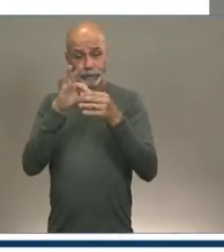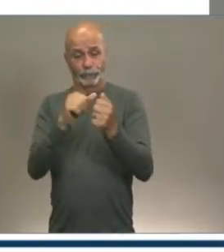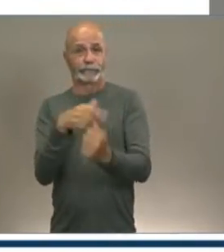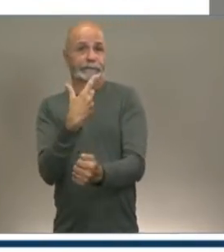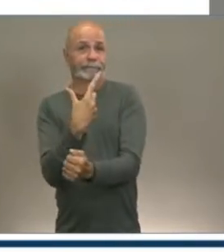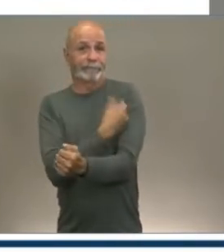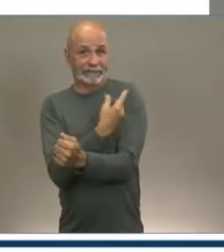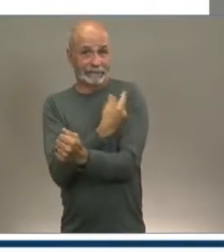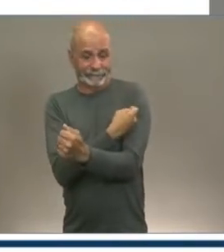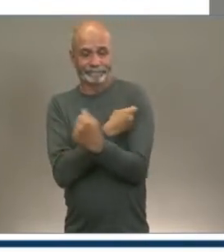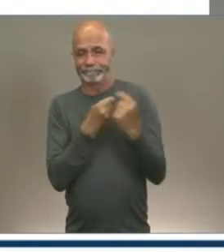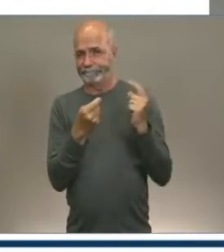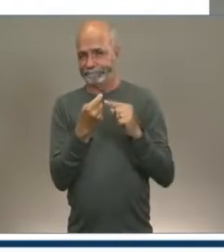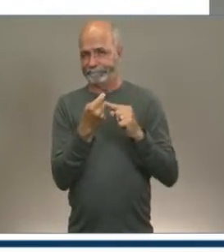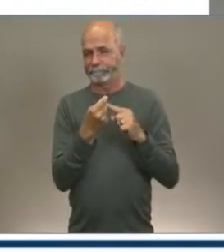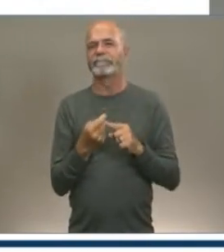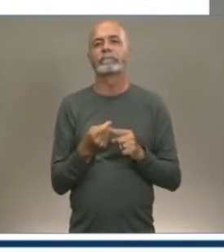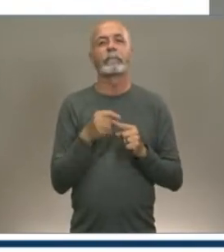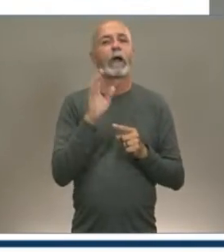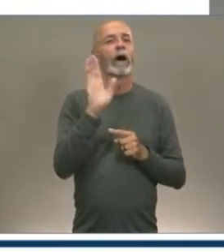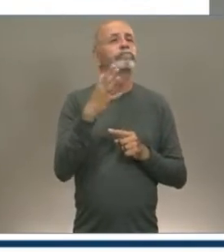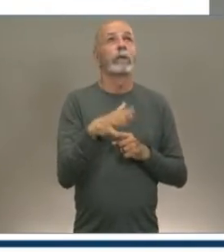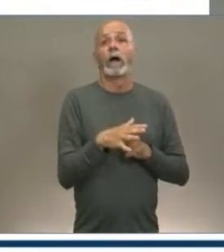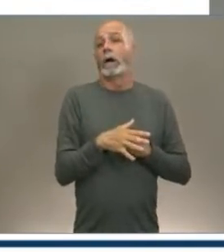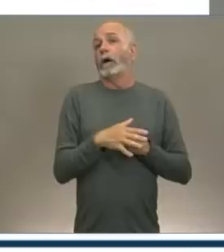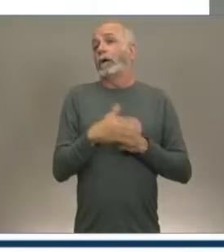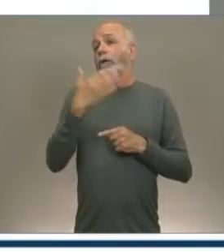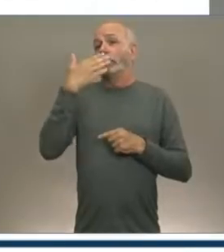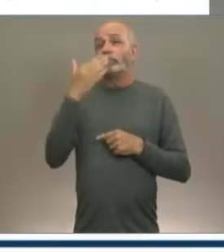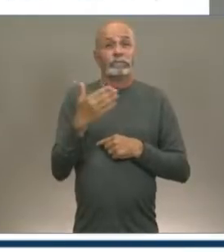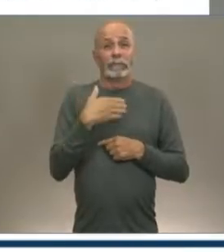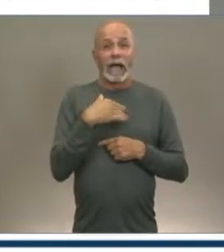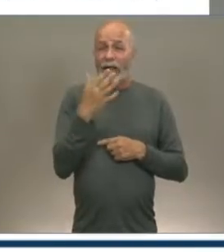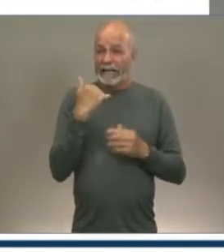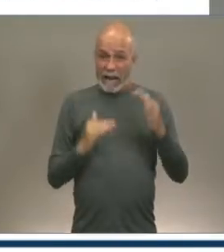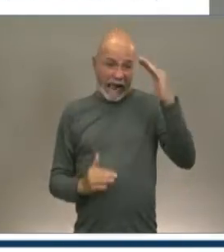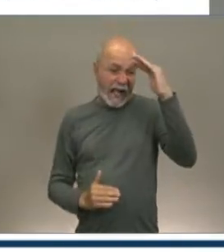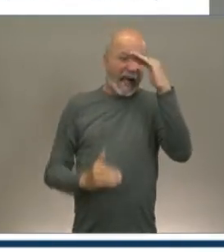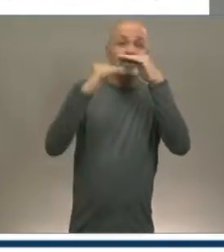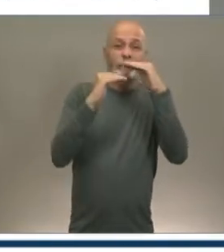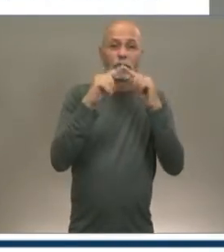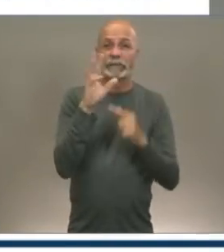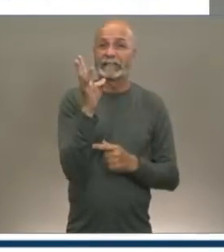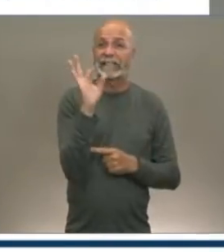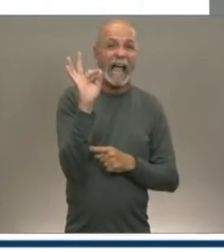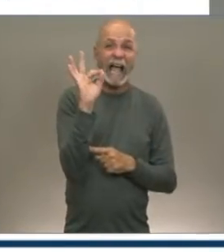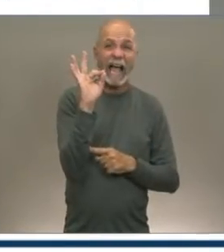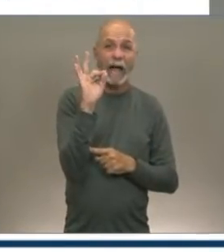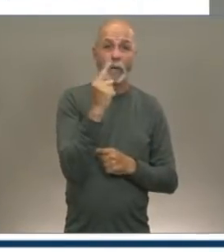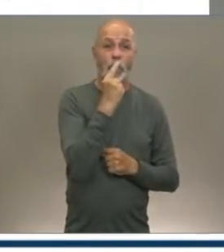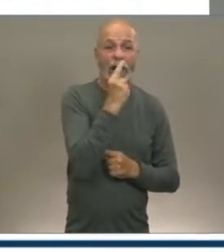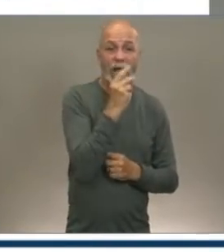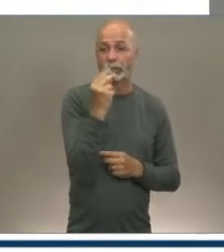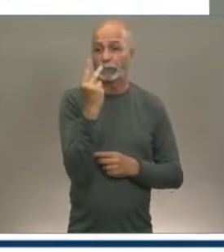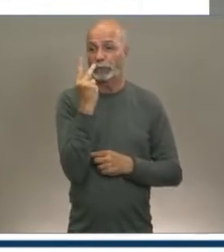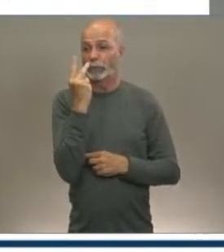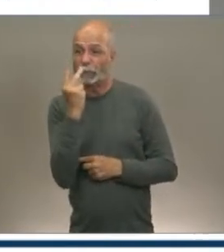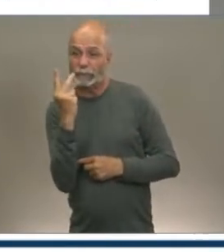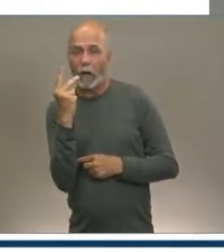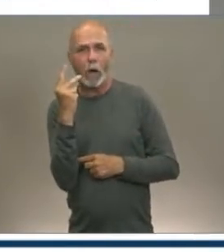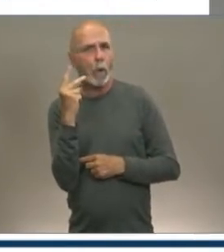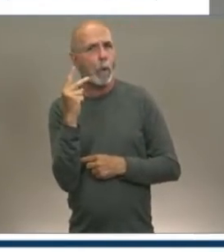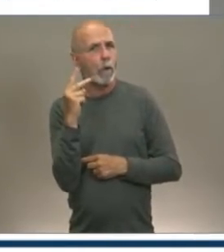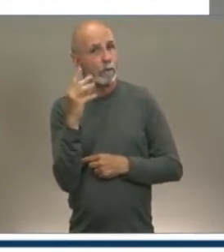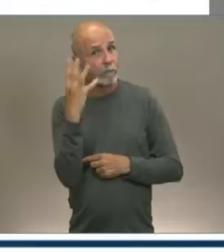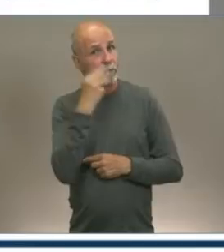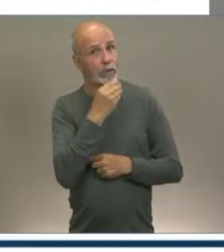are making great progress. 69% of Nova Scotians now have one or more of those doses, and I'm starting to figure out what tie I'm going to